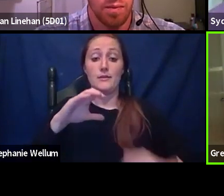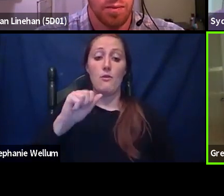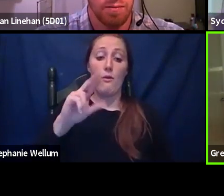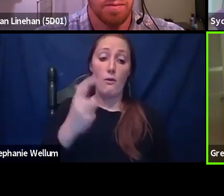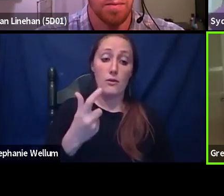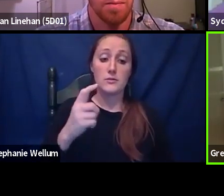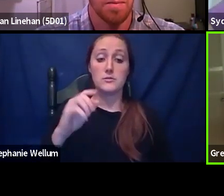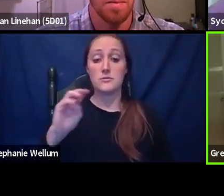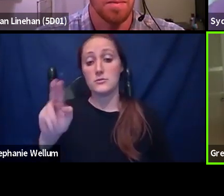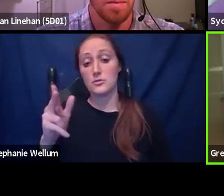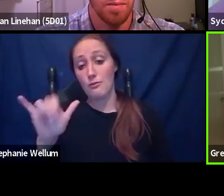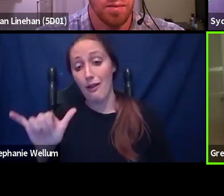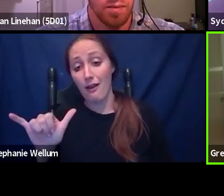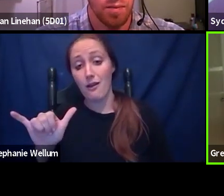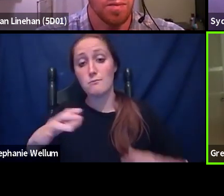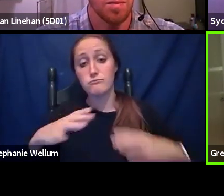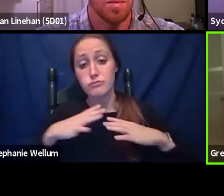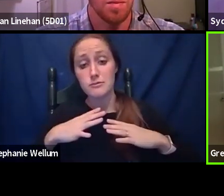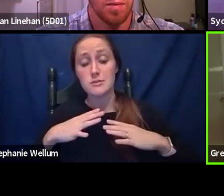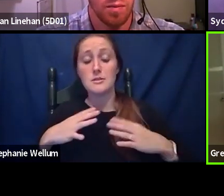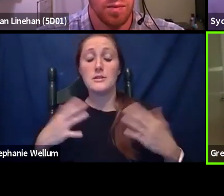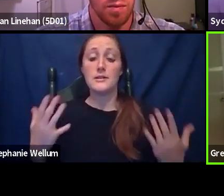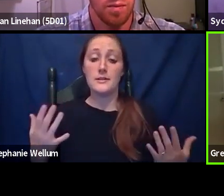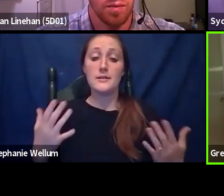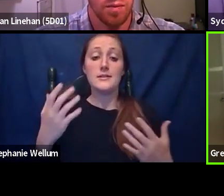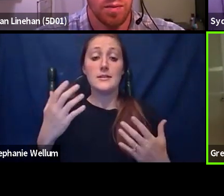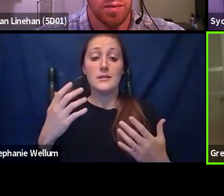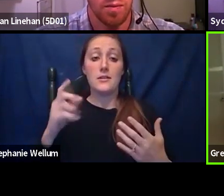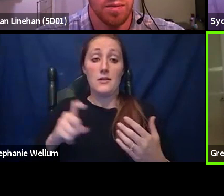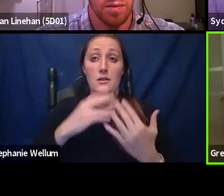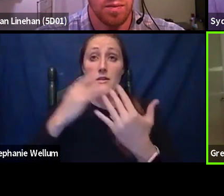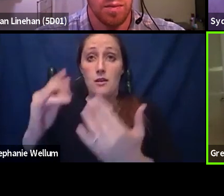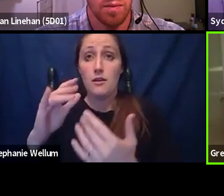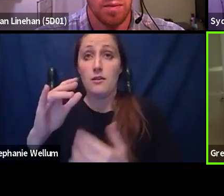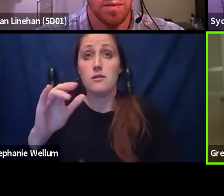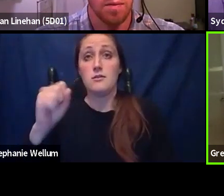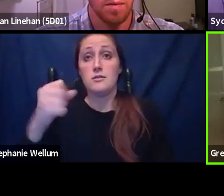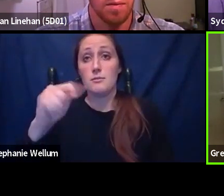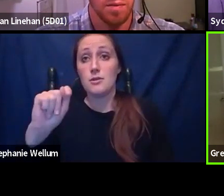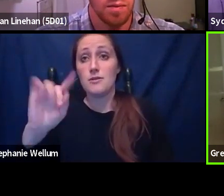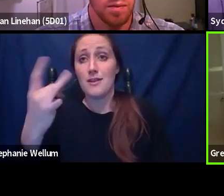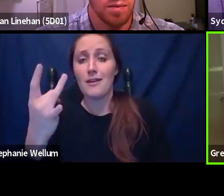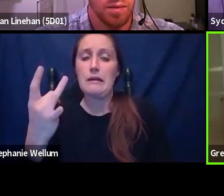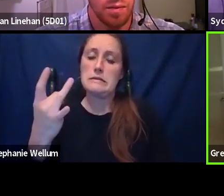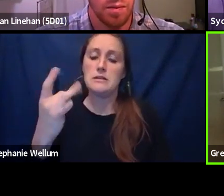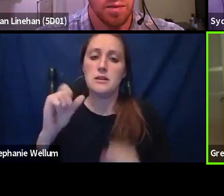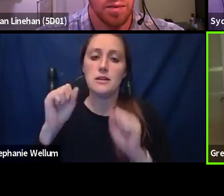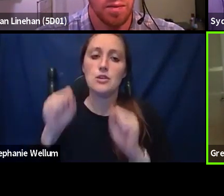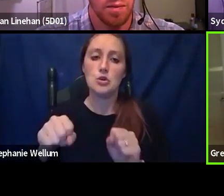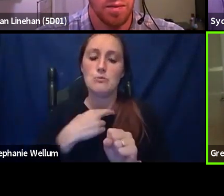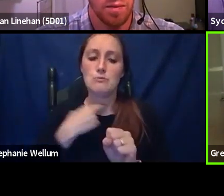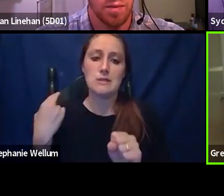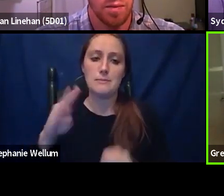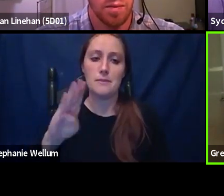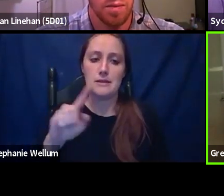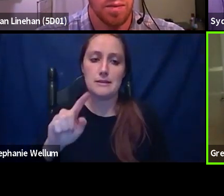can't get a vote until the 8th of September, it could jeopardize our BZA hearing date that we don't